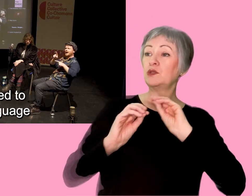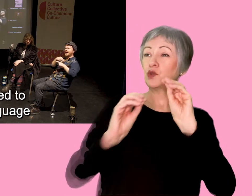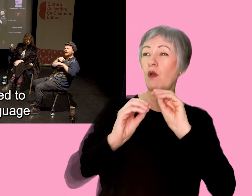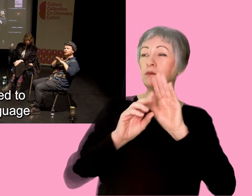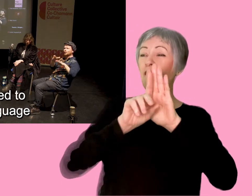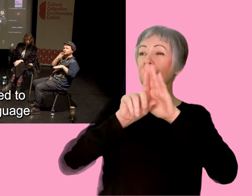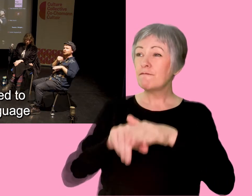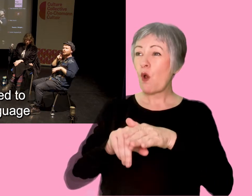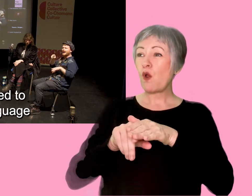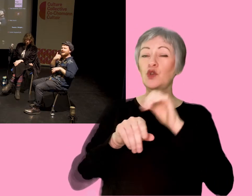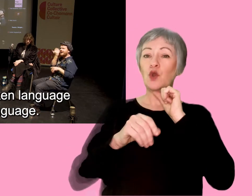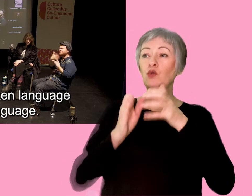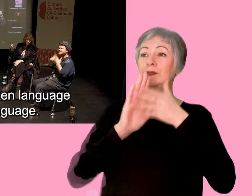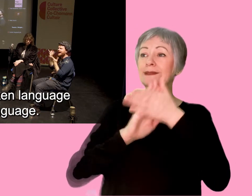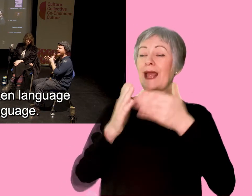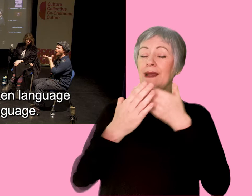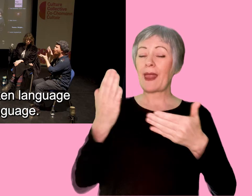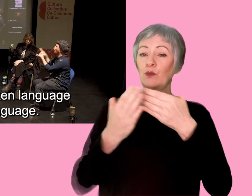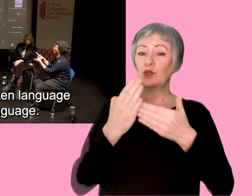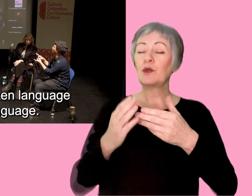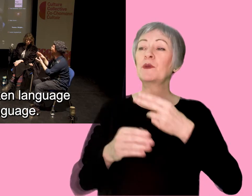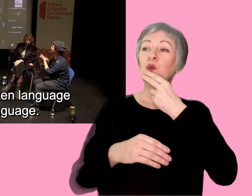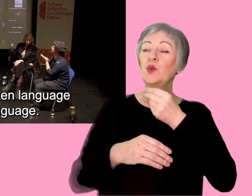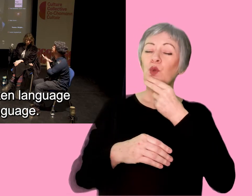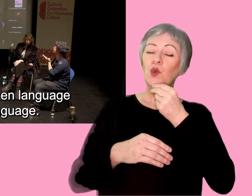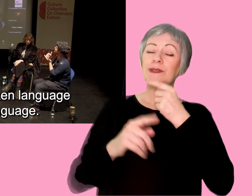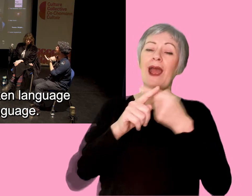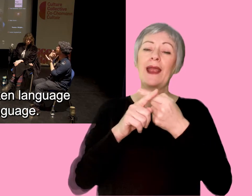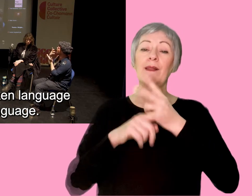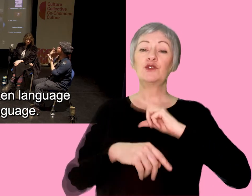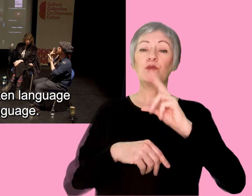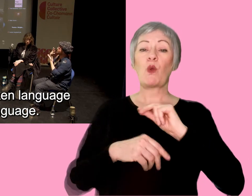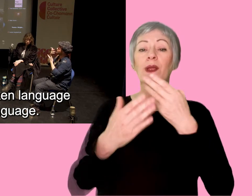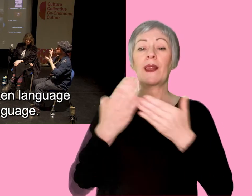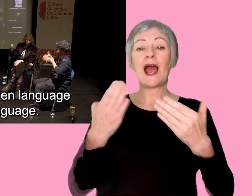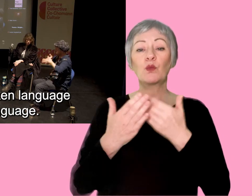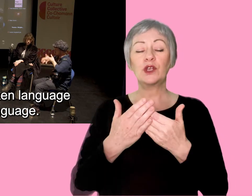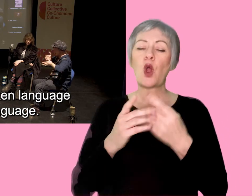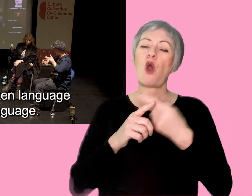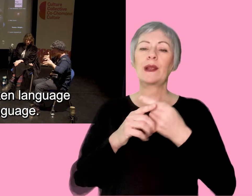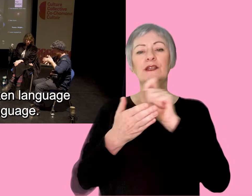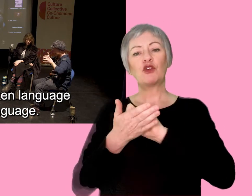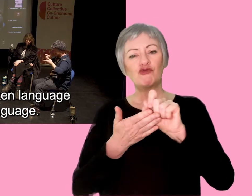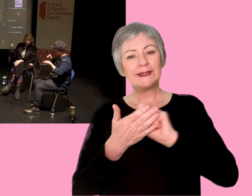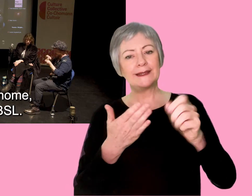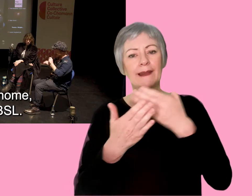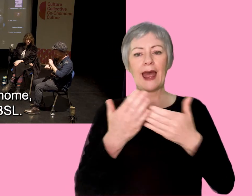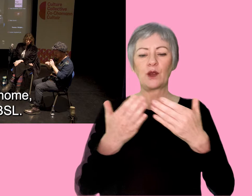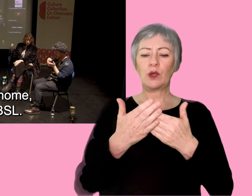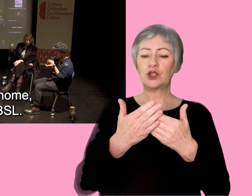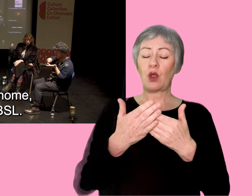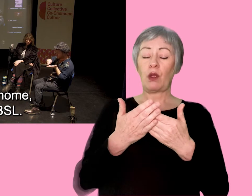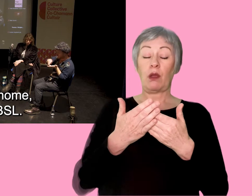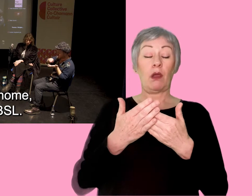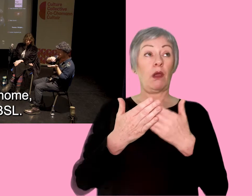forced to not use signed language, but to use an English spoken language or English written language. And when I